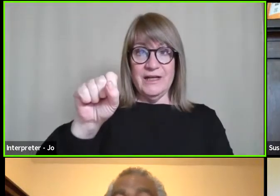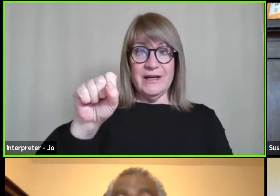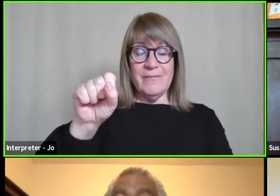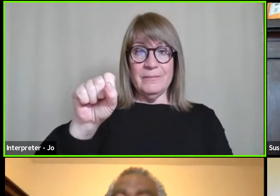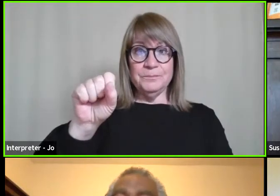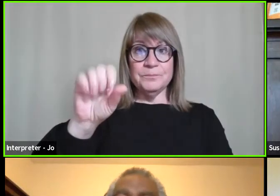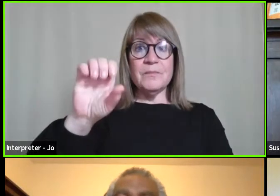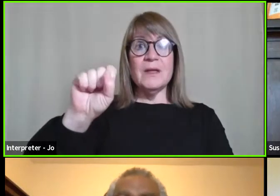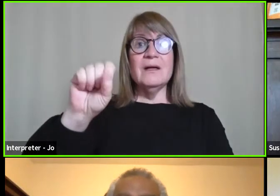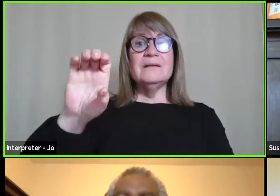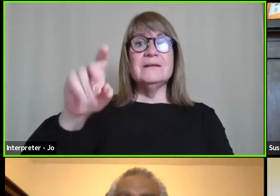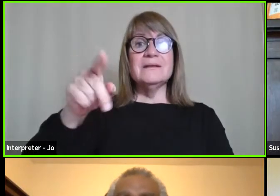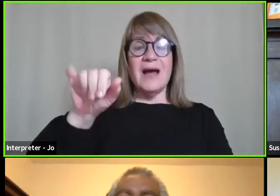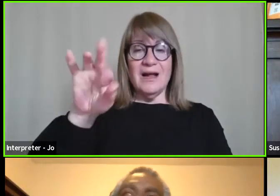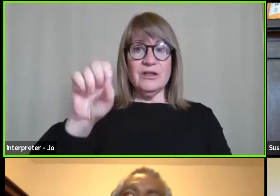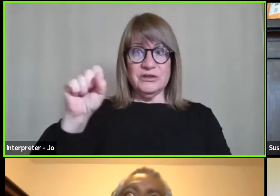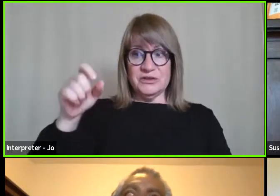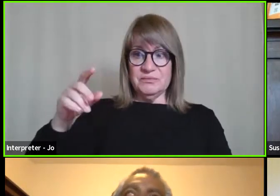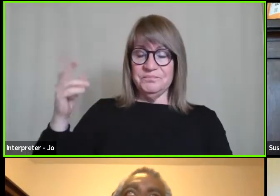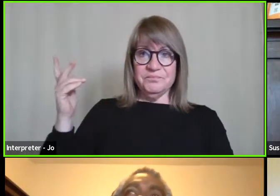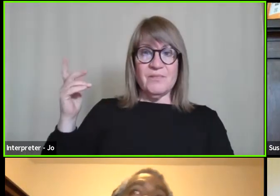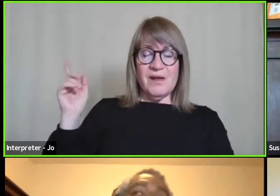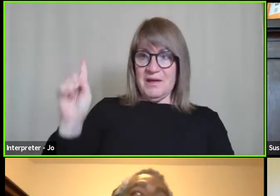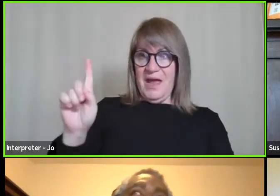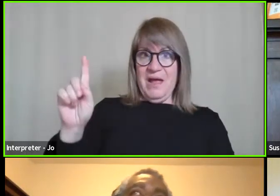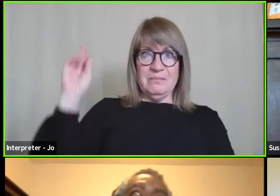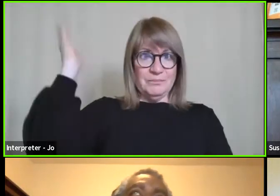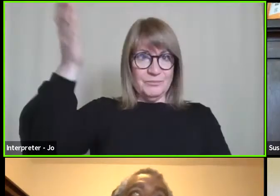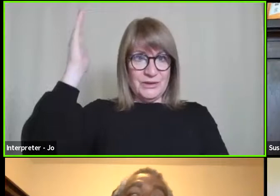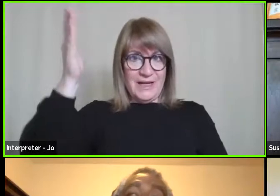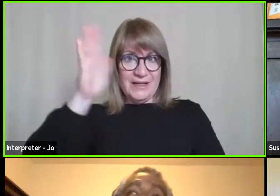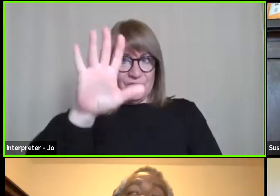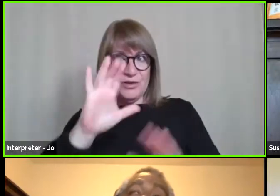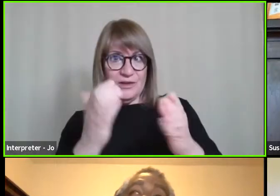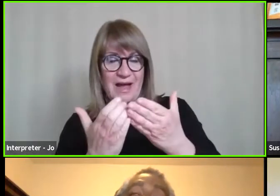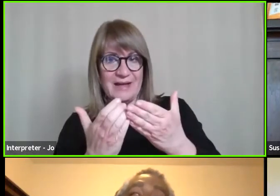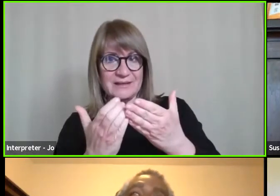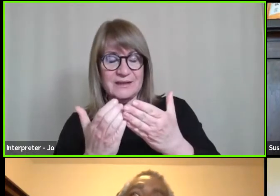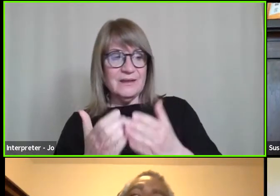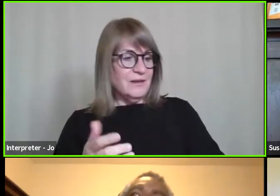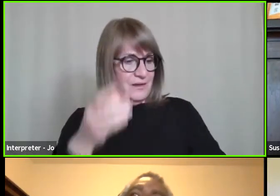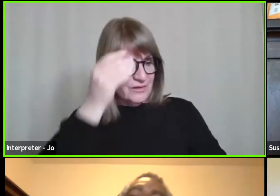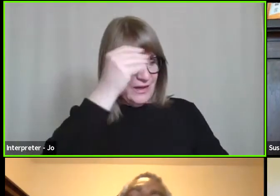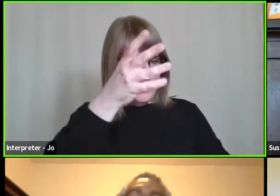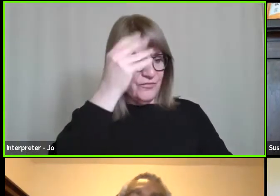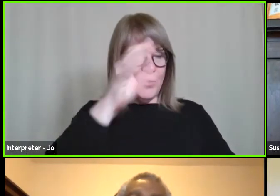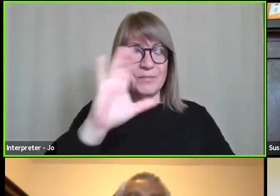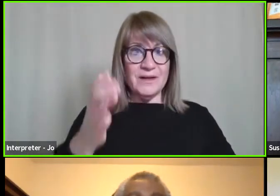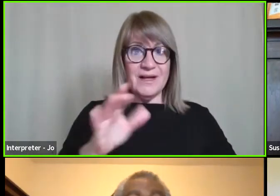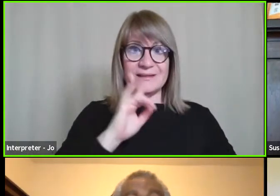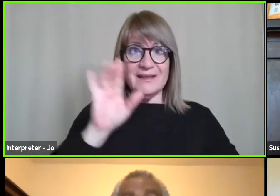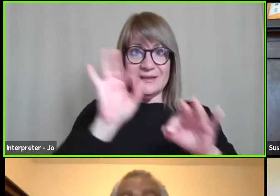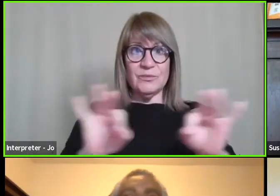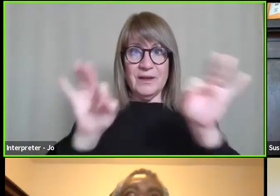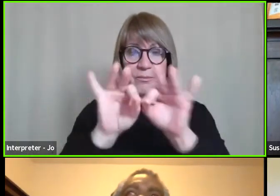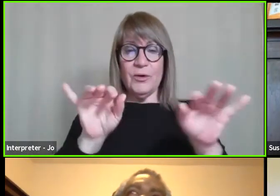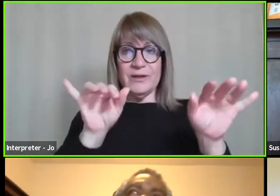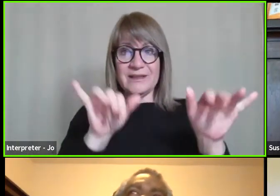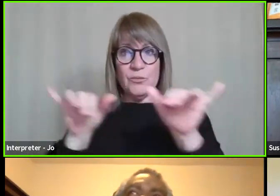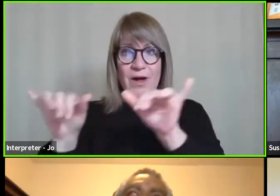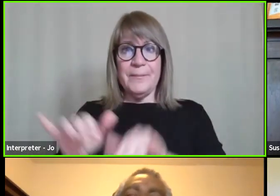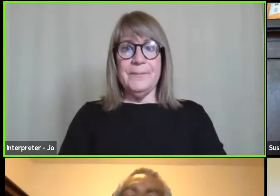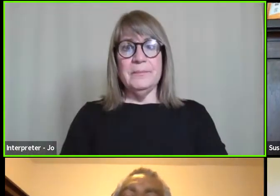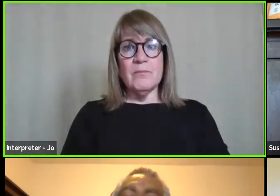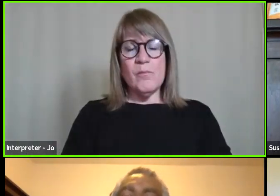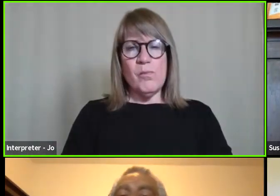know presented to her class or students got a chance to engage with academics around this subject matter as well which is really important interesting enough